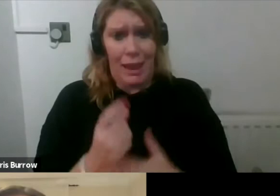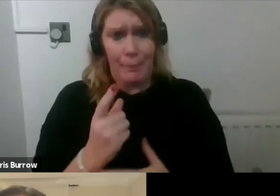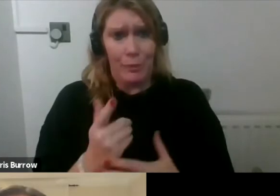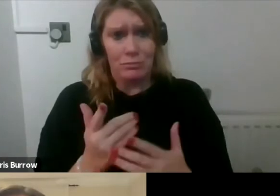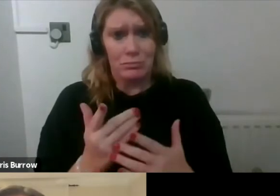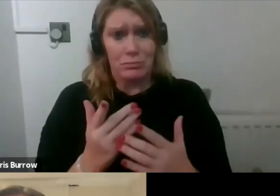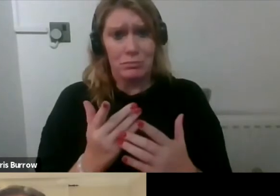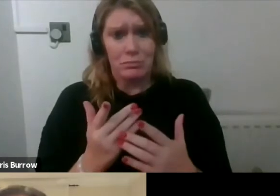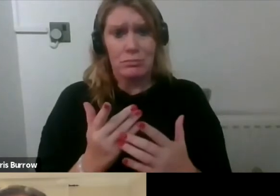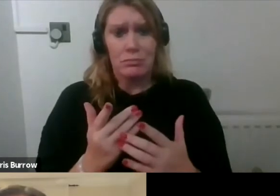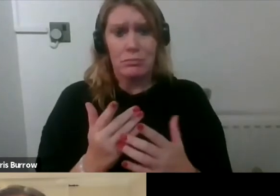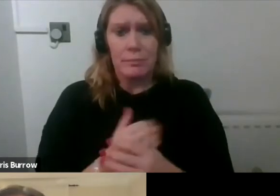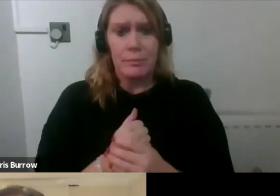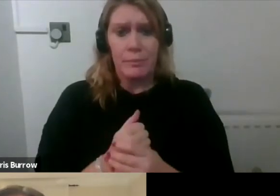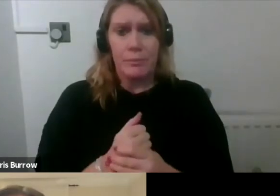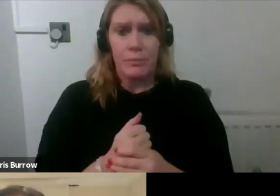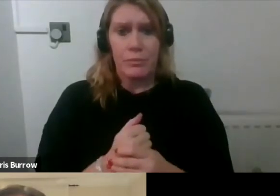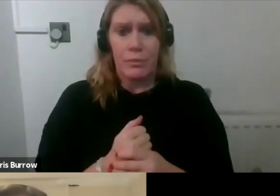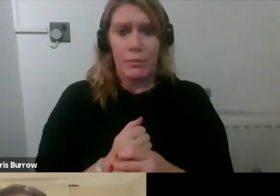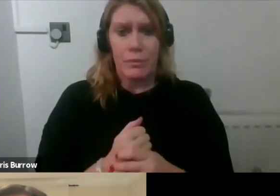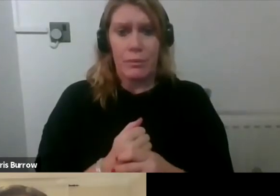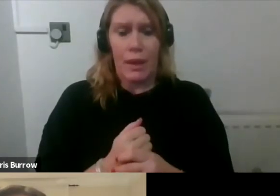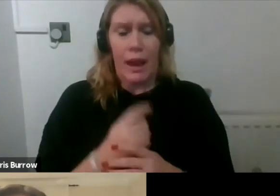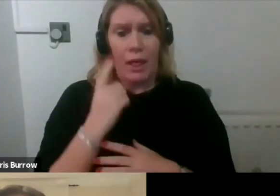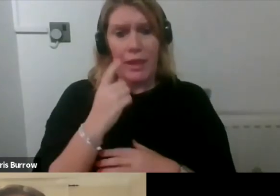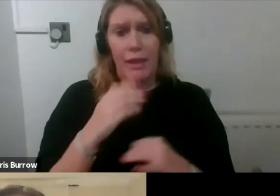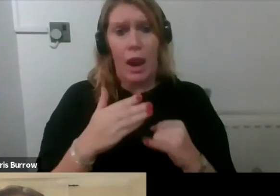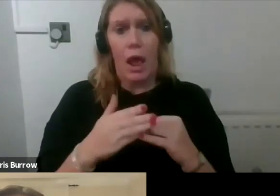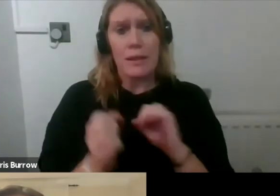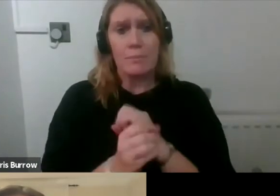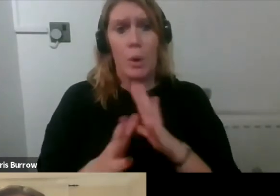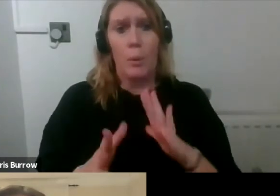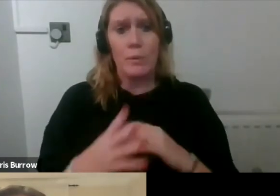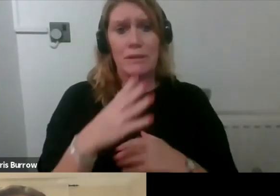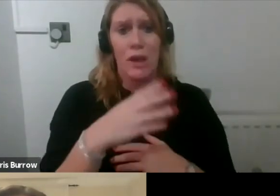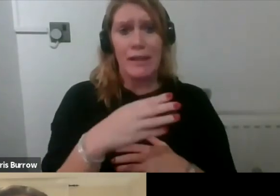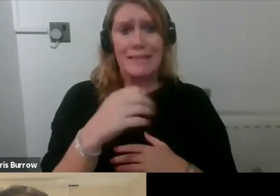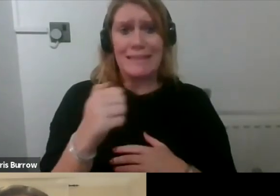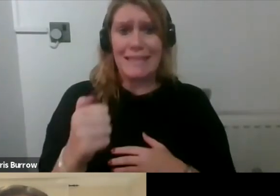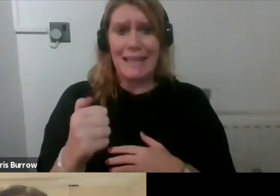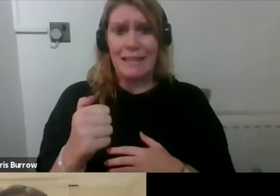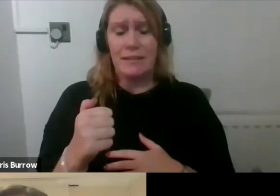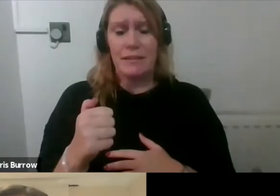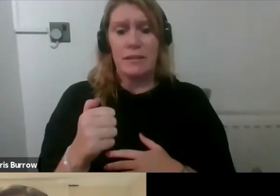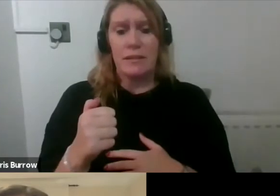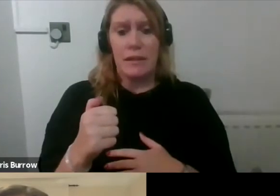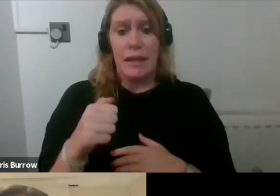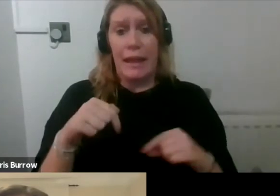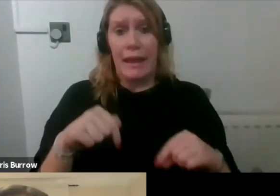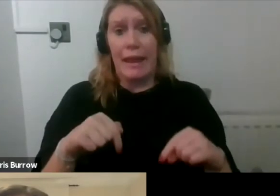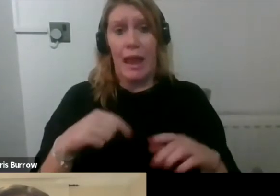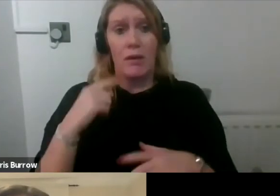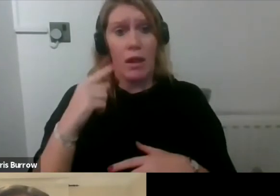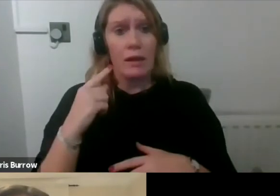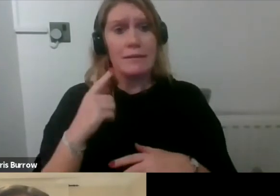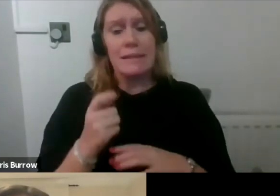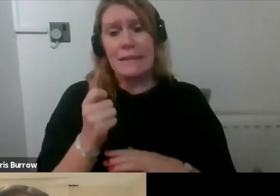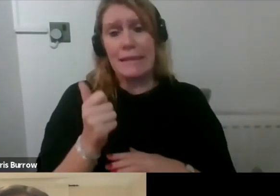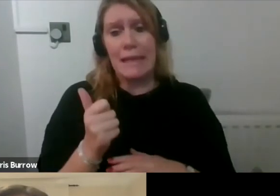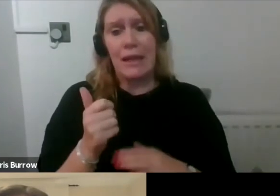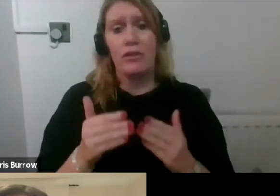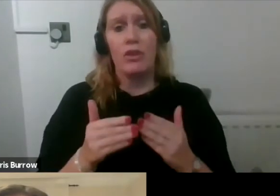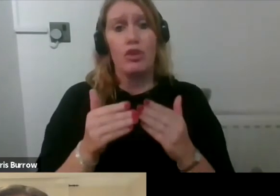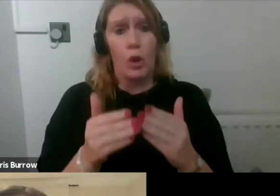here was only about 96, and it mm, took out a massive part of the docks very, very close to where I